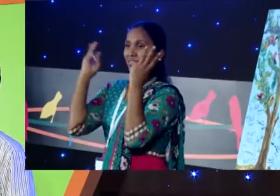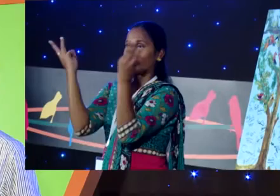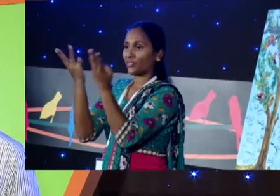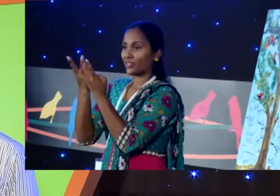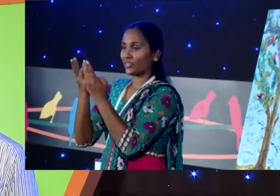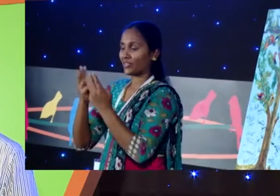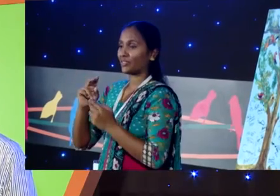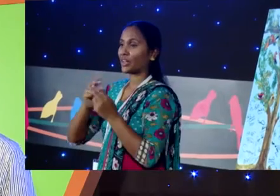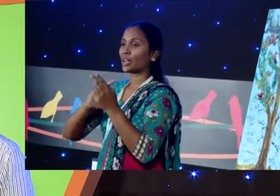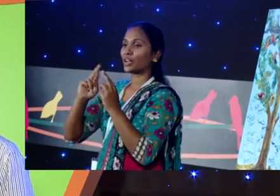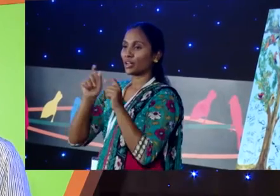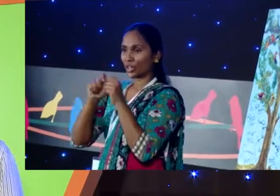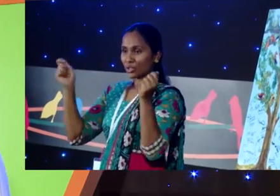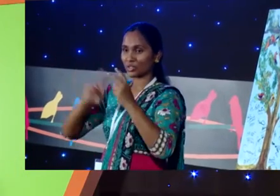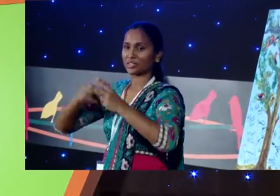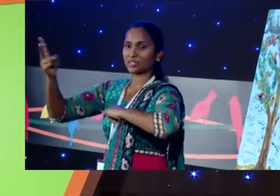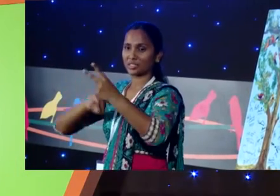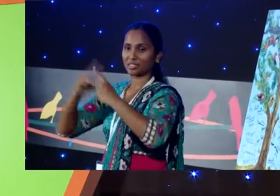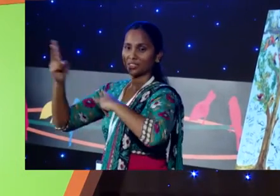reporting stories of change, you know.